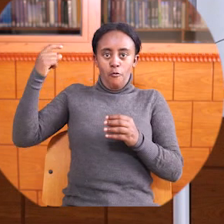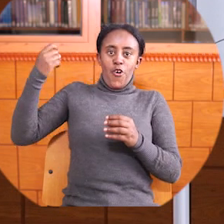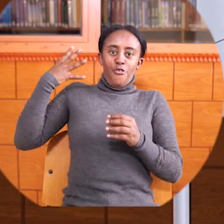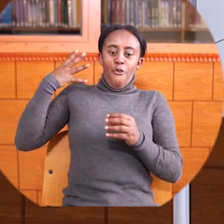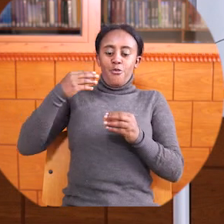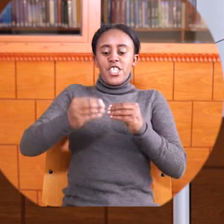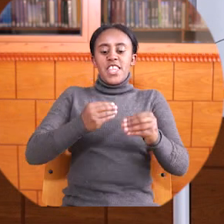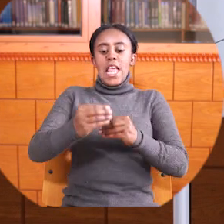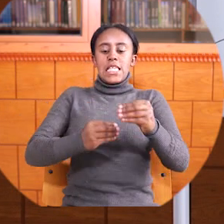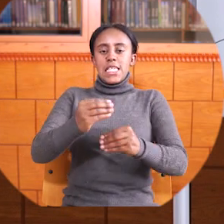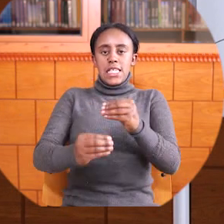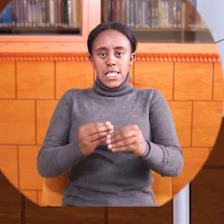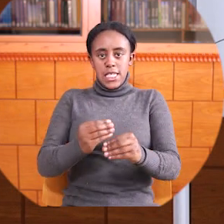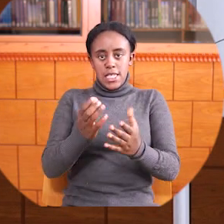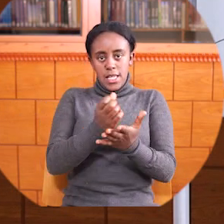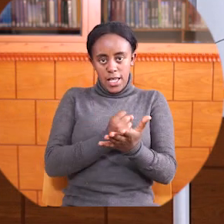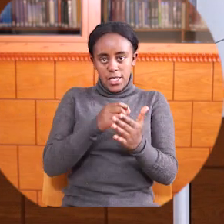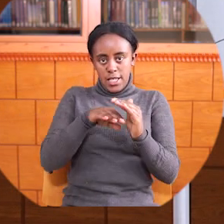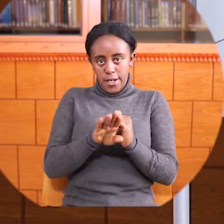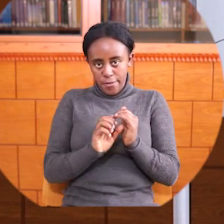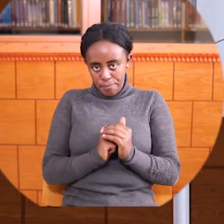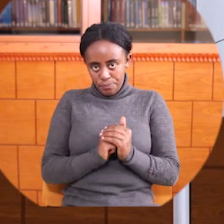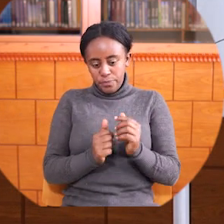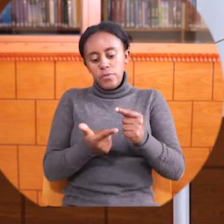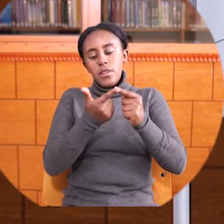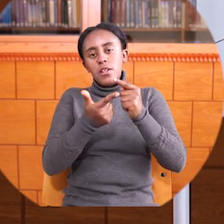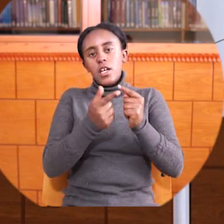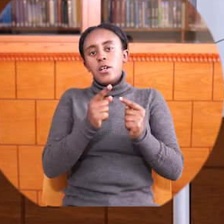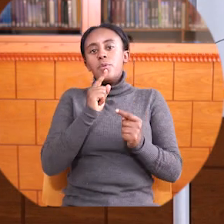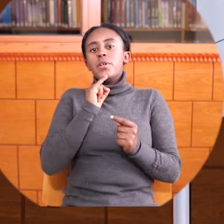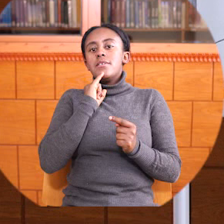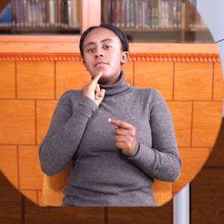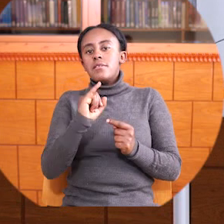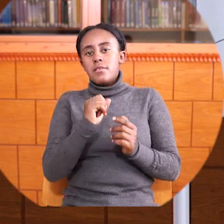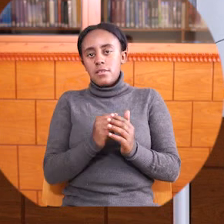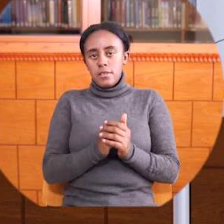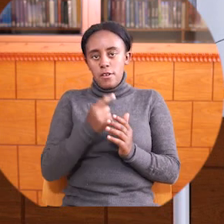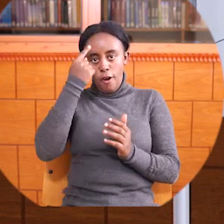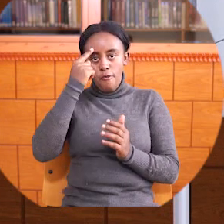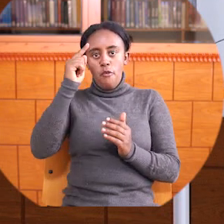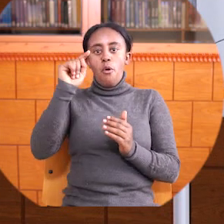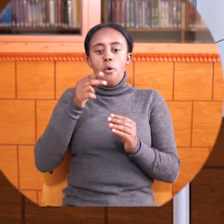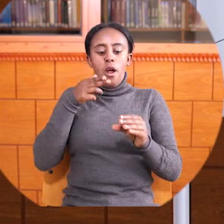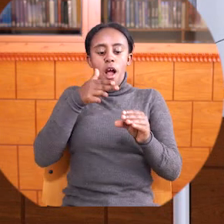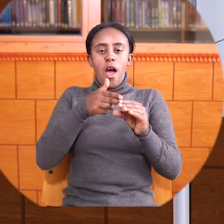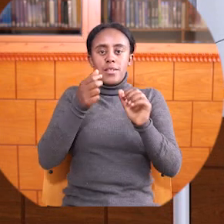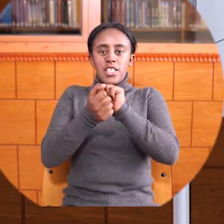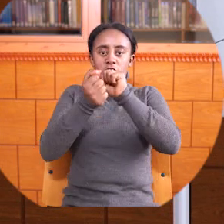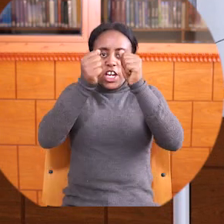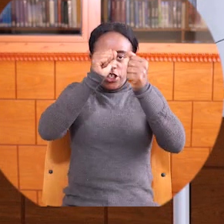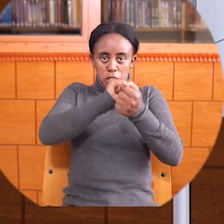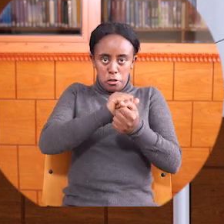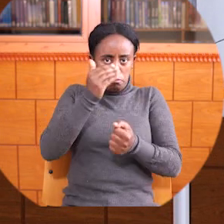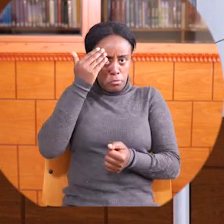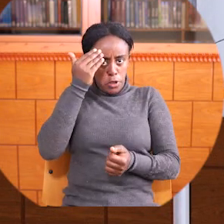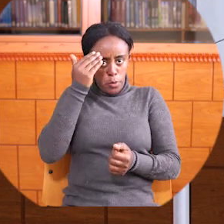where photosynthesis takes in. The second one is for gas exchange. As you know, plant